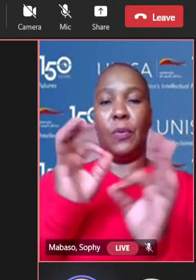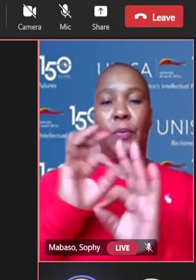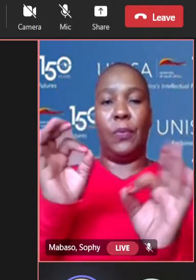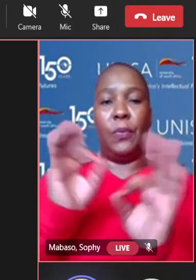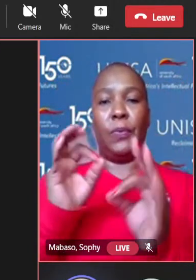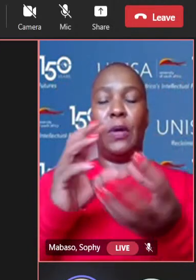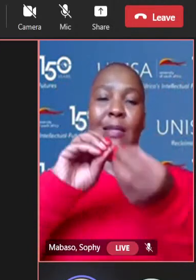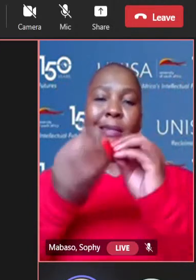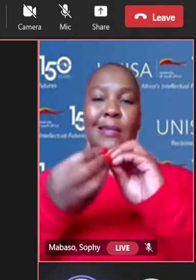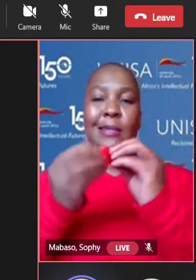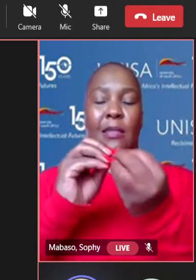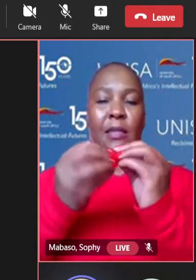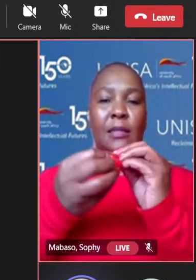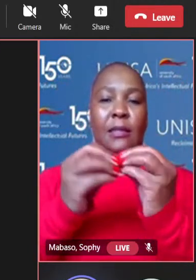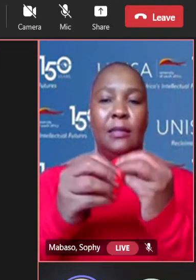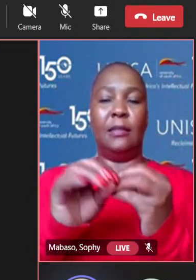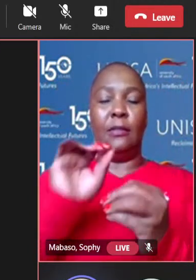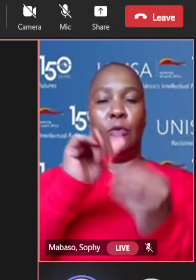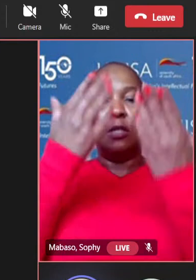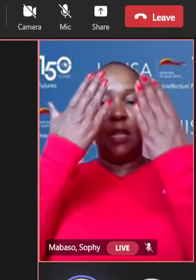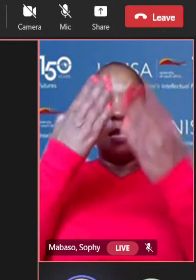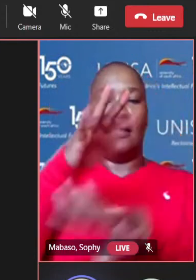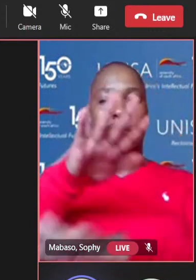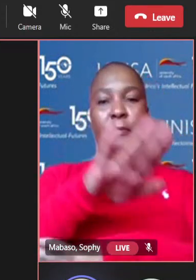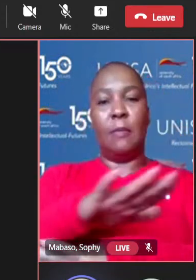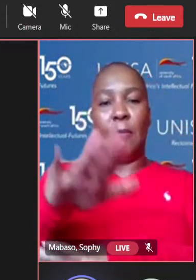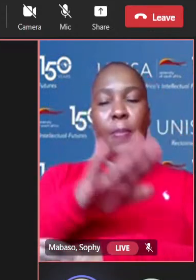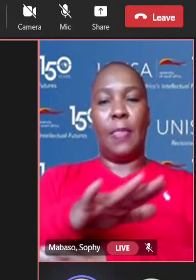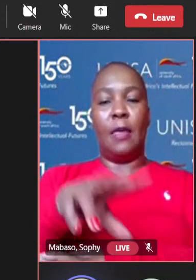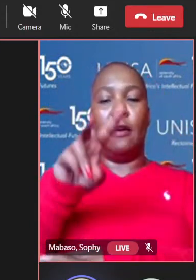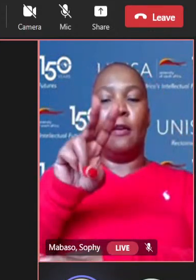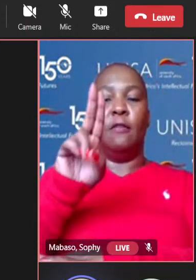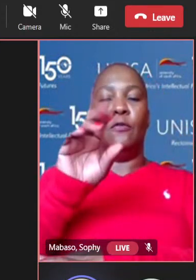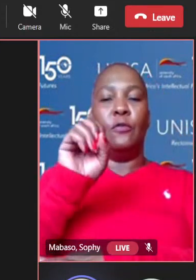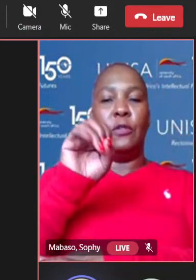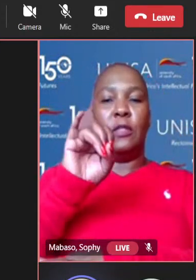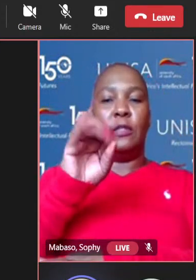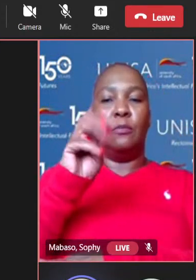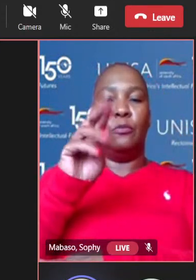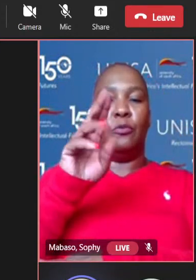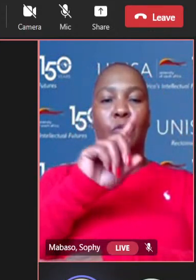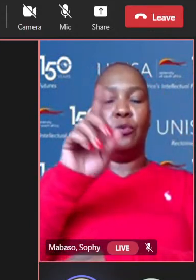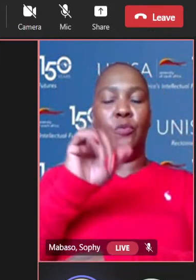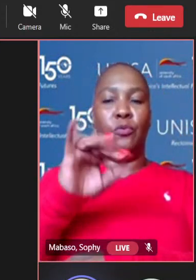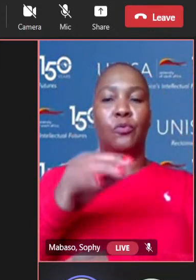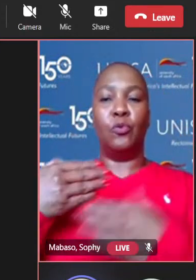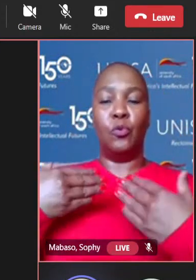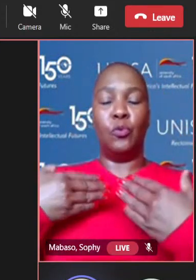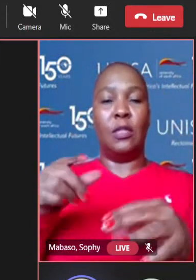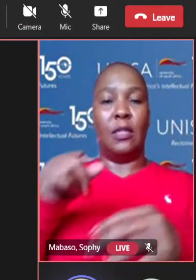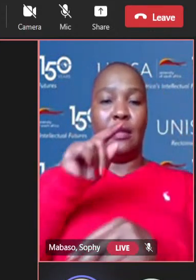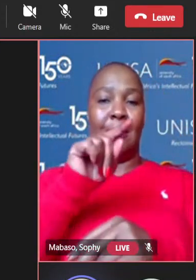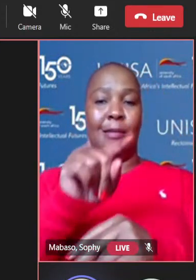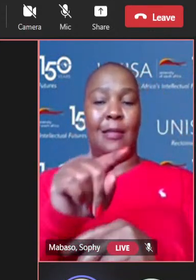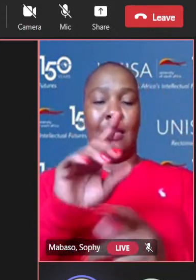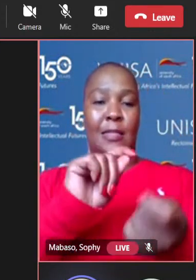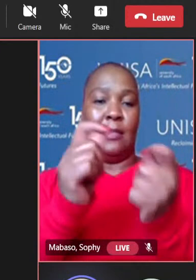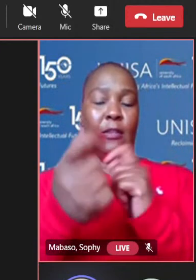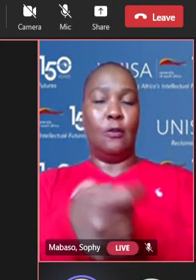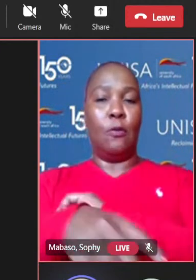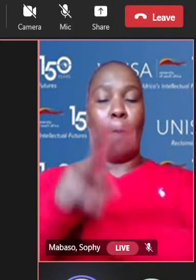study space. As Vusimusi has now mentioned, to get into that monk mode, what kind of space do you